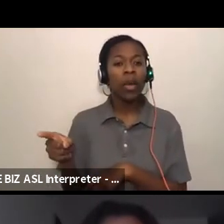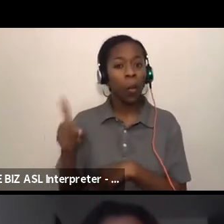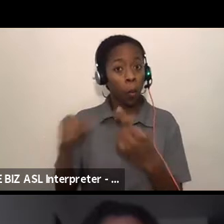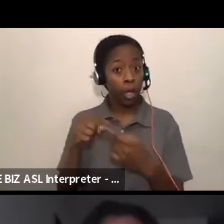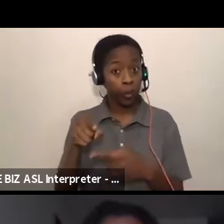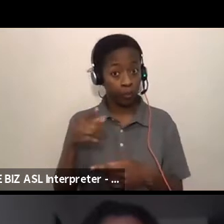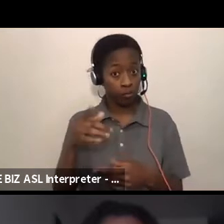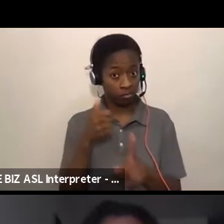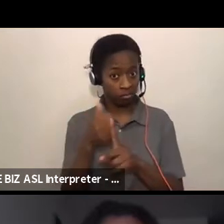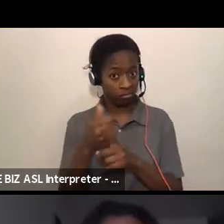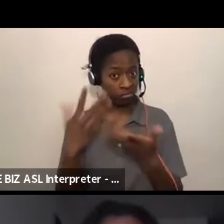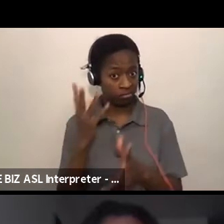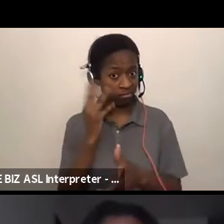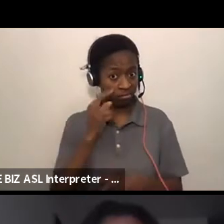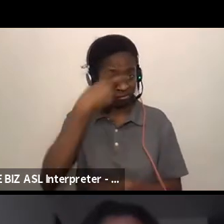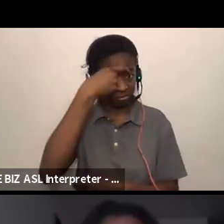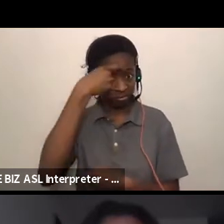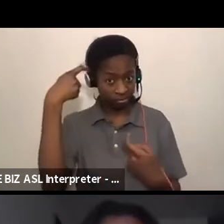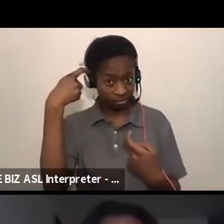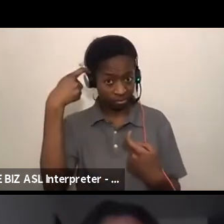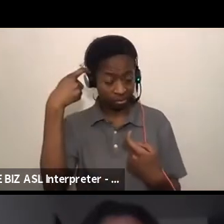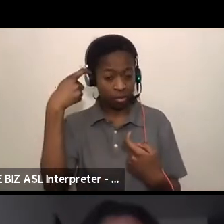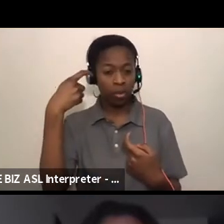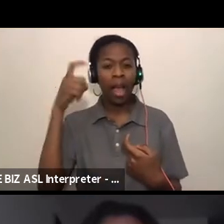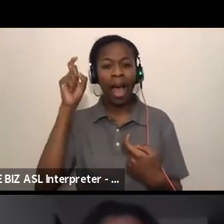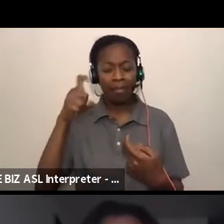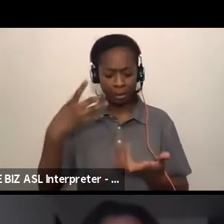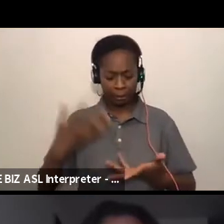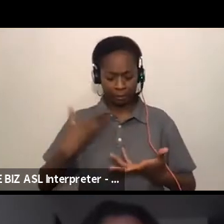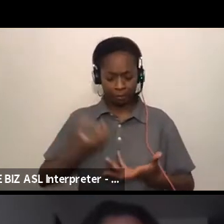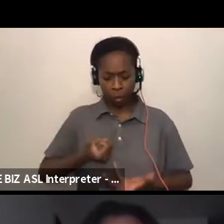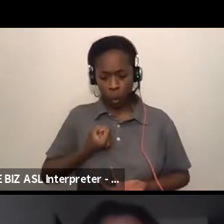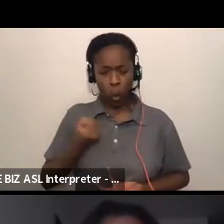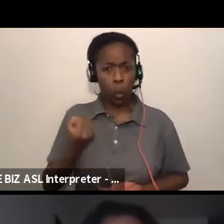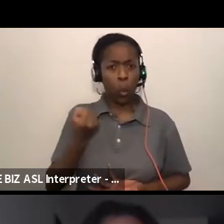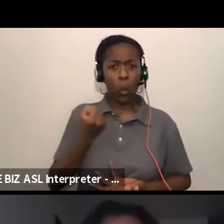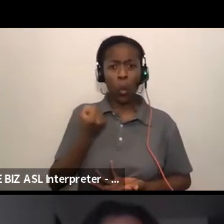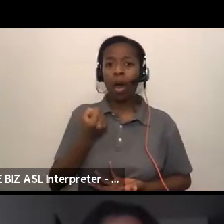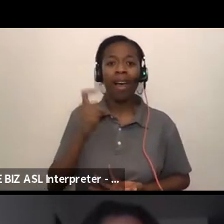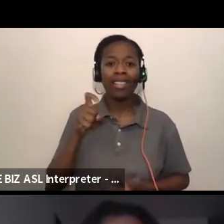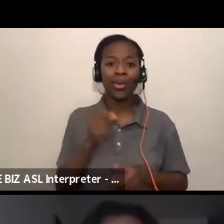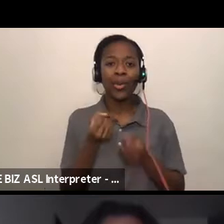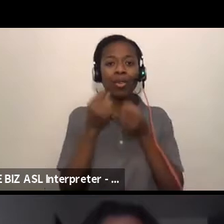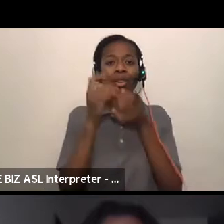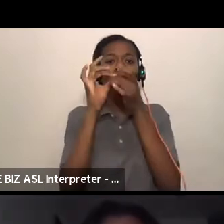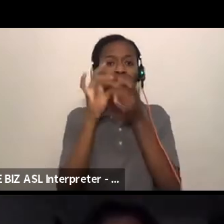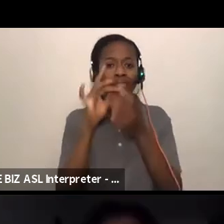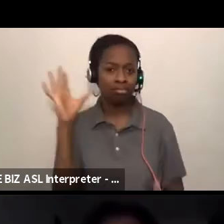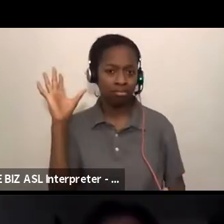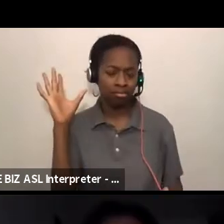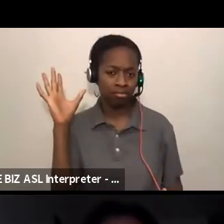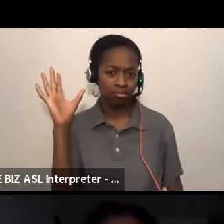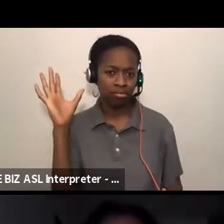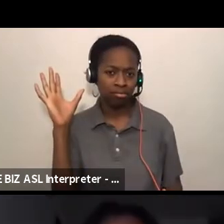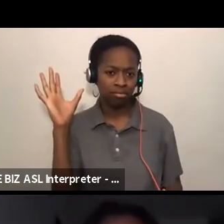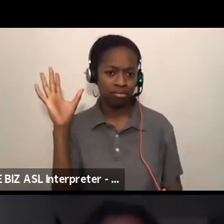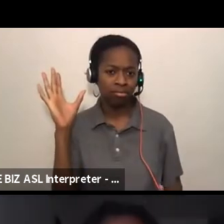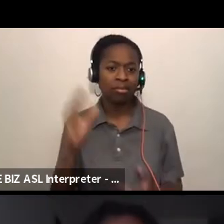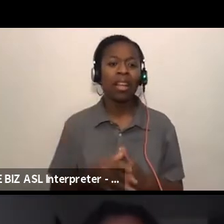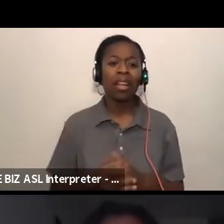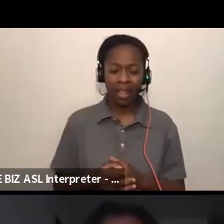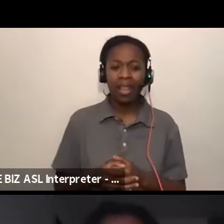trauma, you have to be able to release the action that you needed to complete at the moment that it happened. And that's